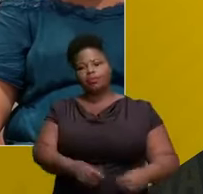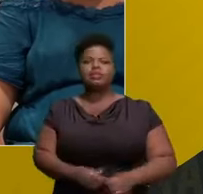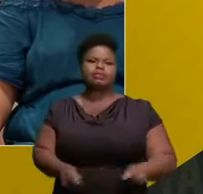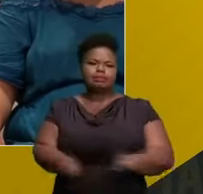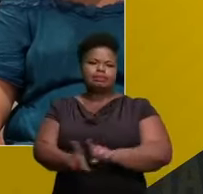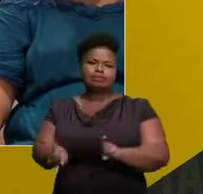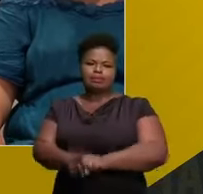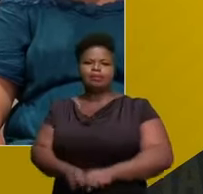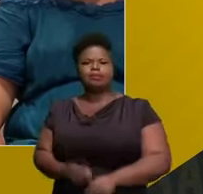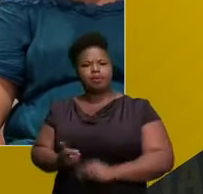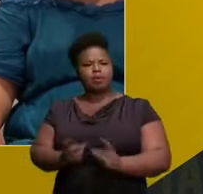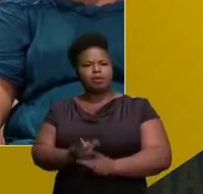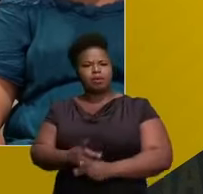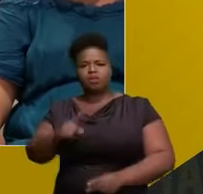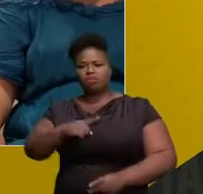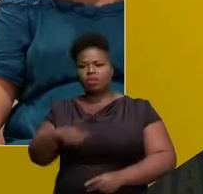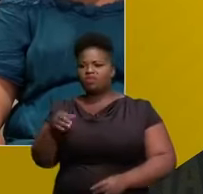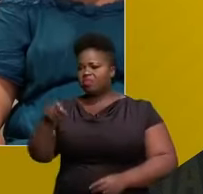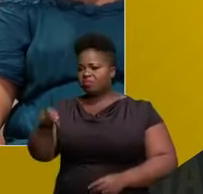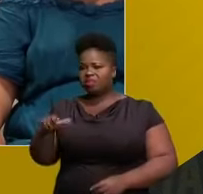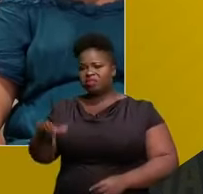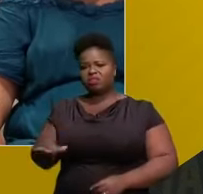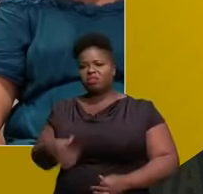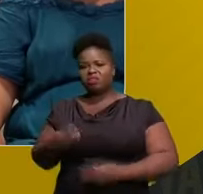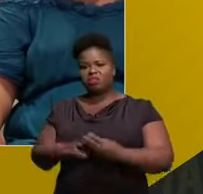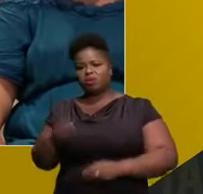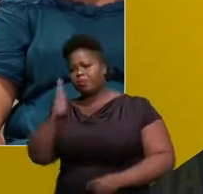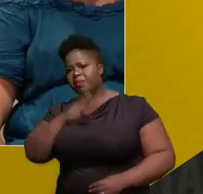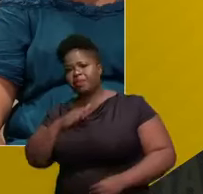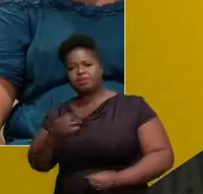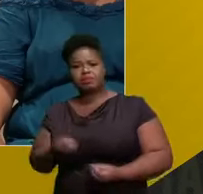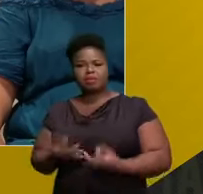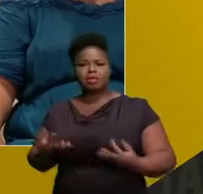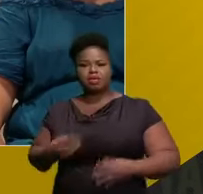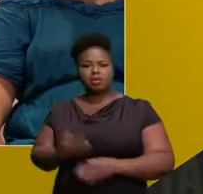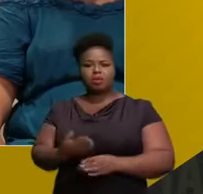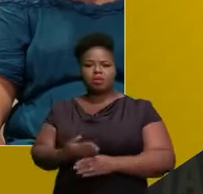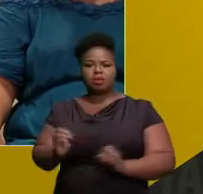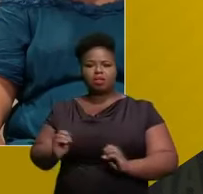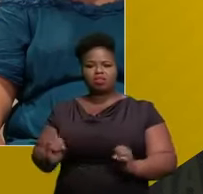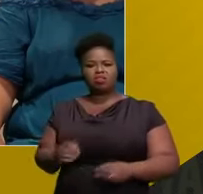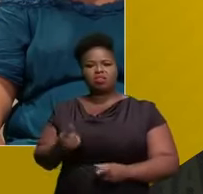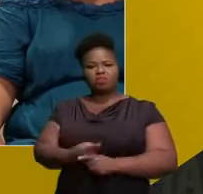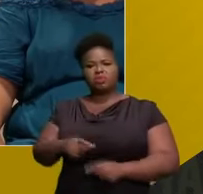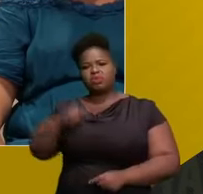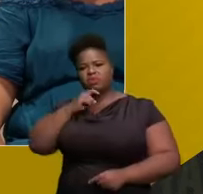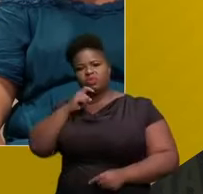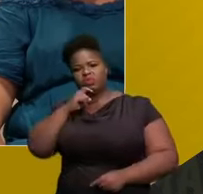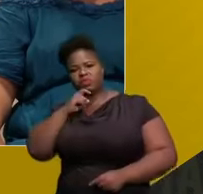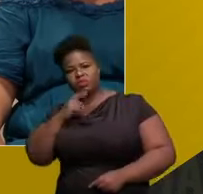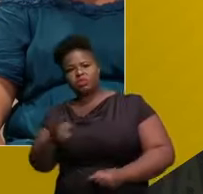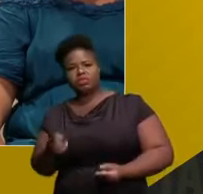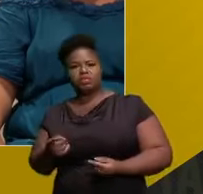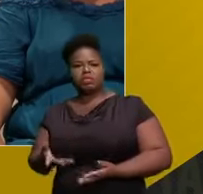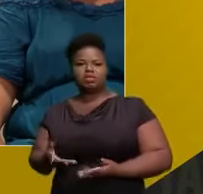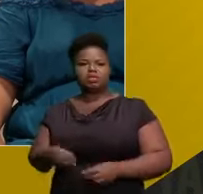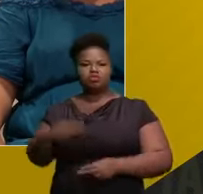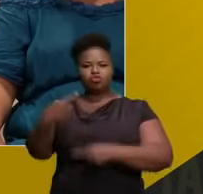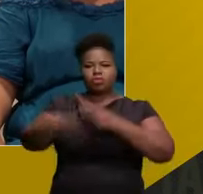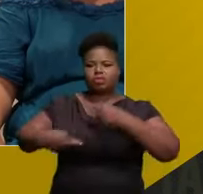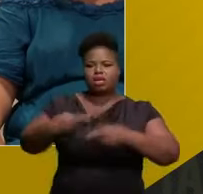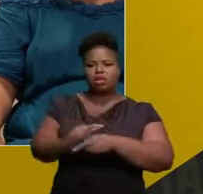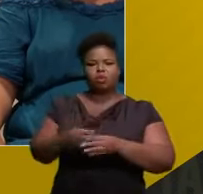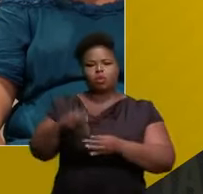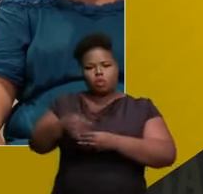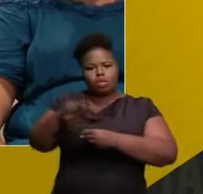same approach mangabe uthola ukuthi umuntu akasebenzi kunabantu abasha bangasebenzi uthola ukuthi mhlawumbe basebenzisa amaplastic bawathola estradini bayenza ama bags